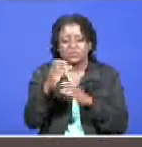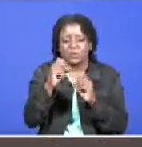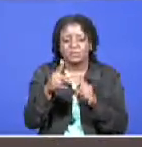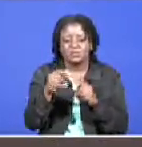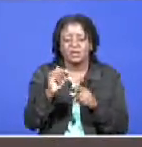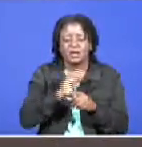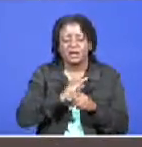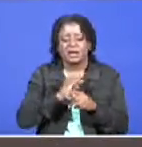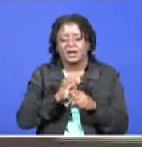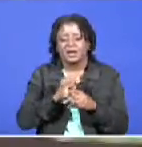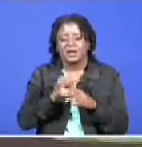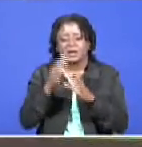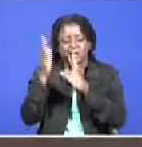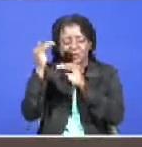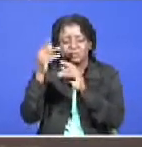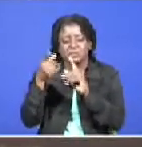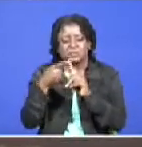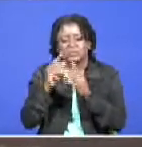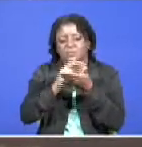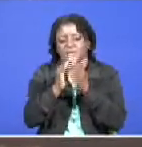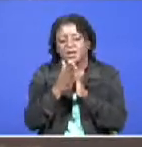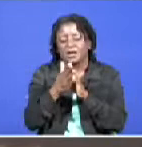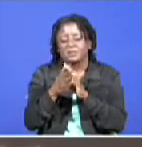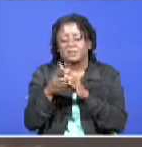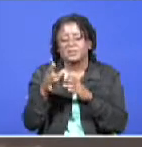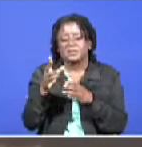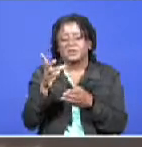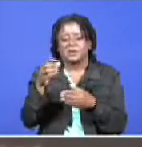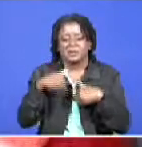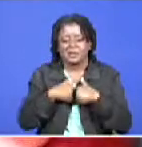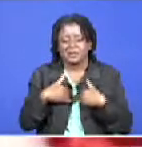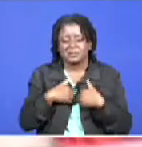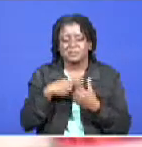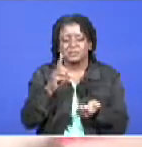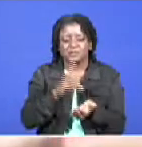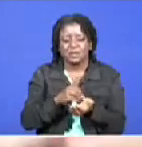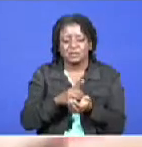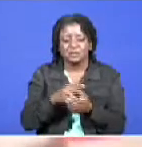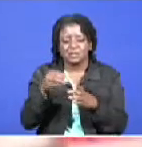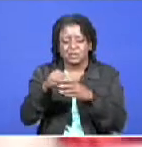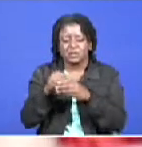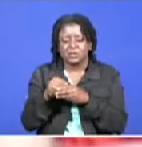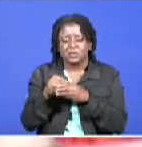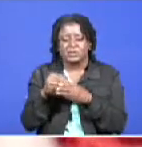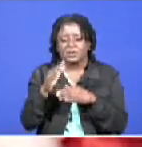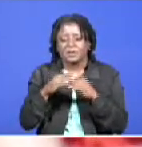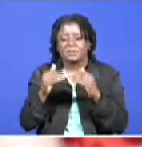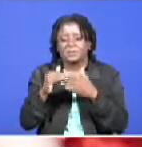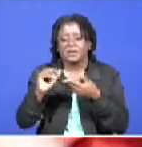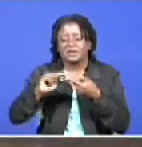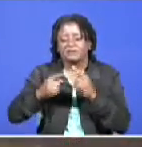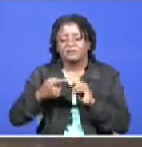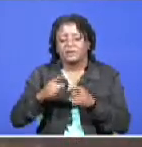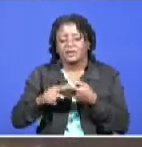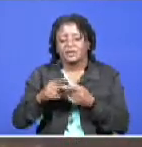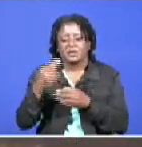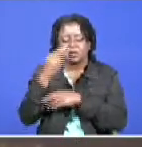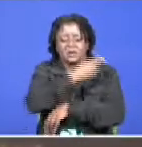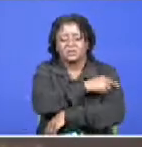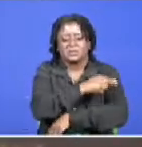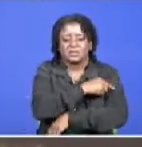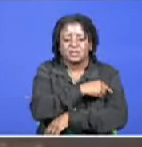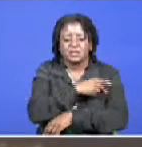a veterinarian and own a pet-friendly veterinary hospital. I heard about the National Job Creation and Skills Enhancement